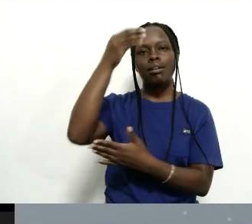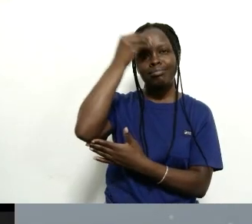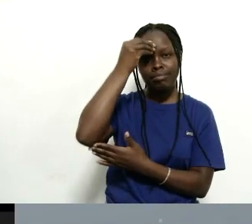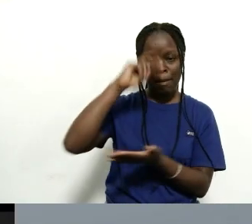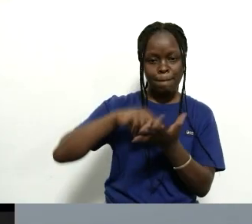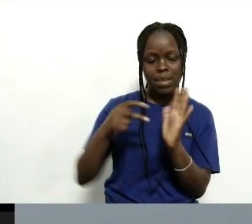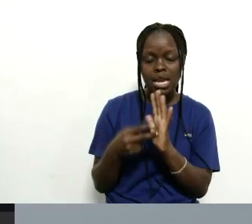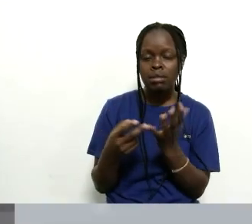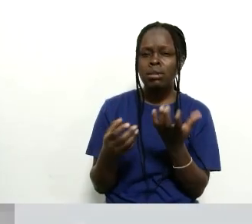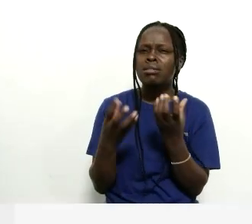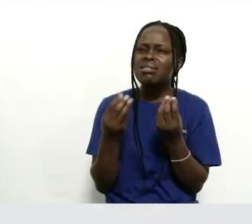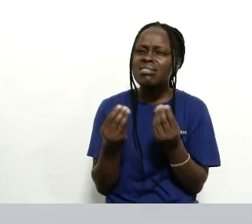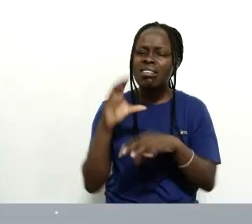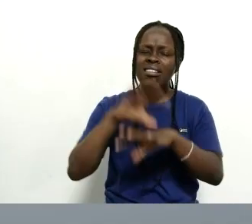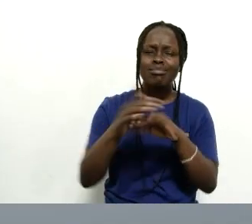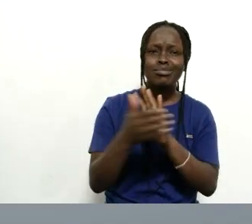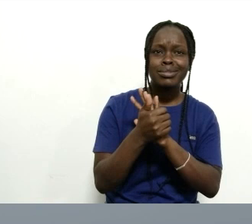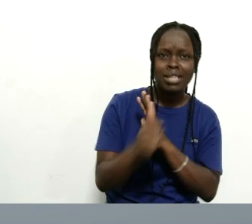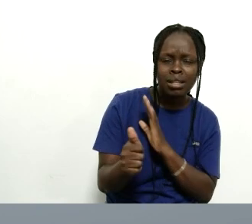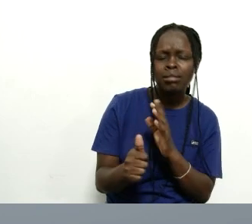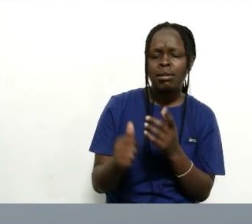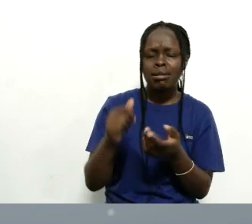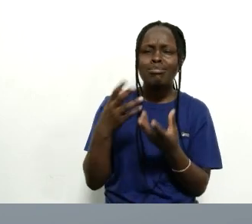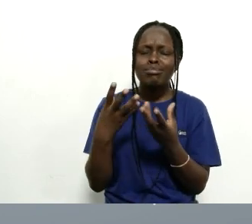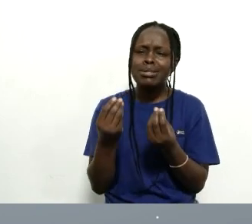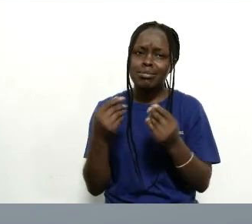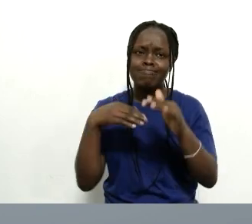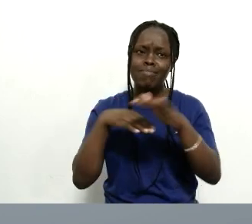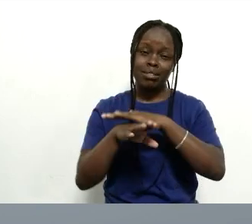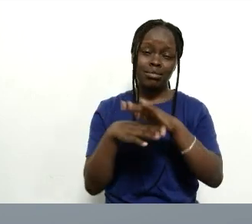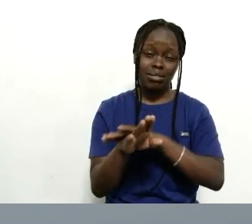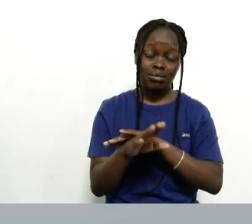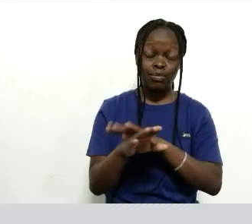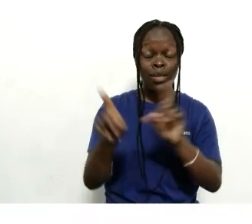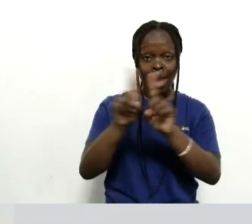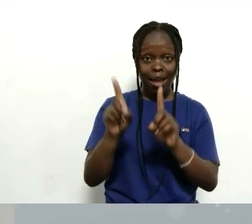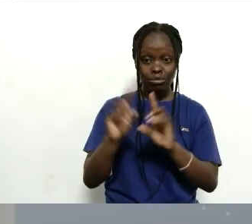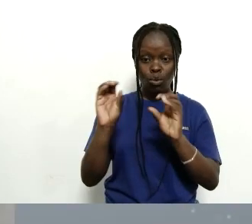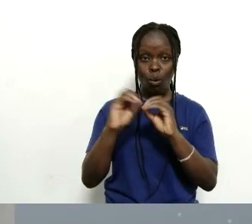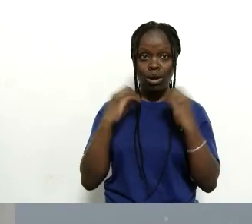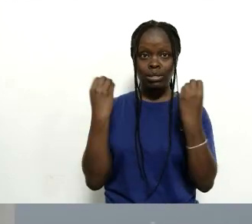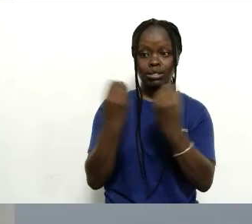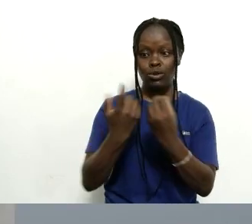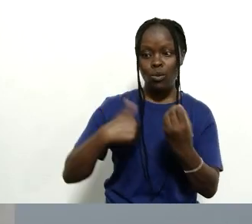digital. That in itself is scalable. It is sustainable. As an organization, we